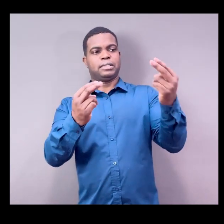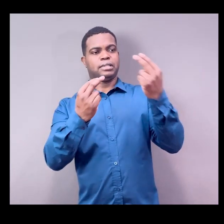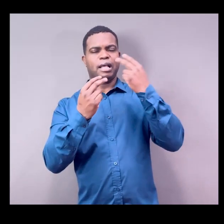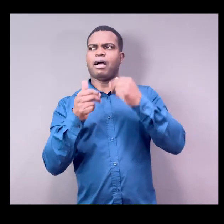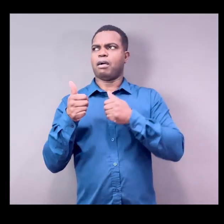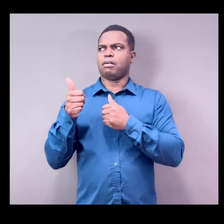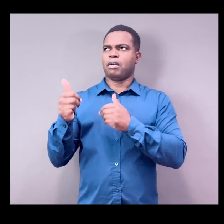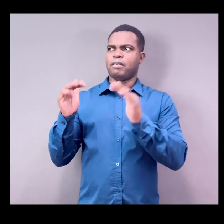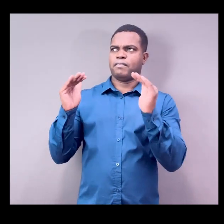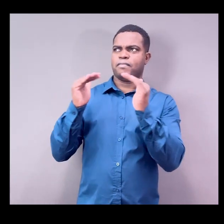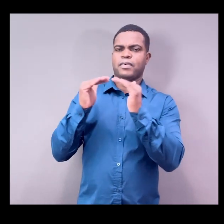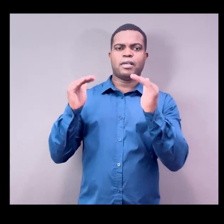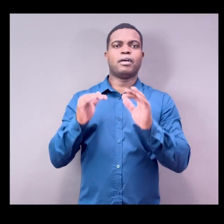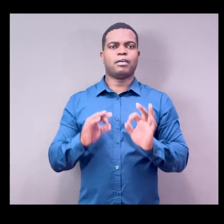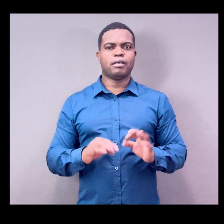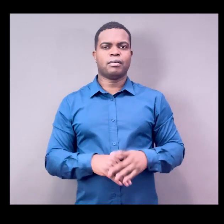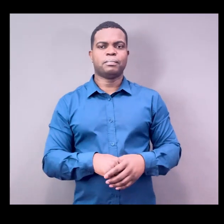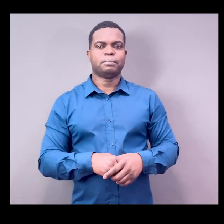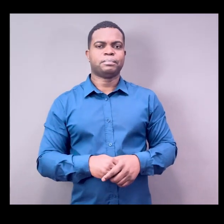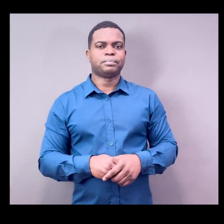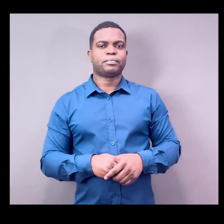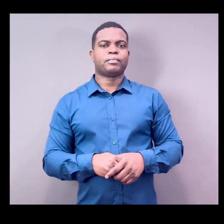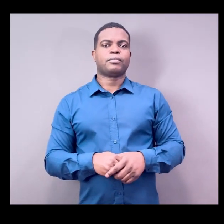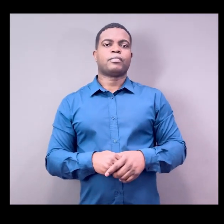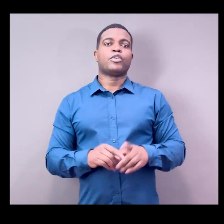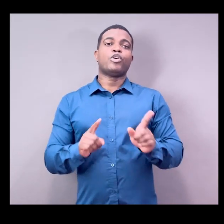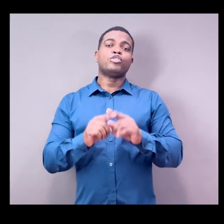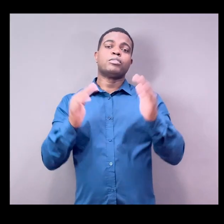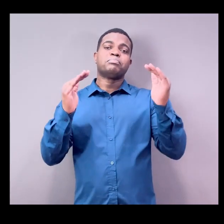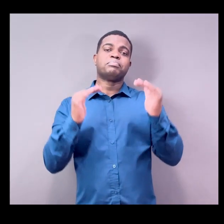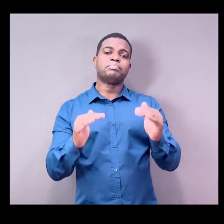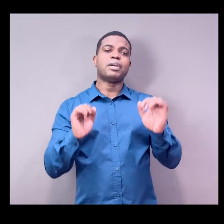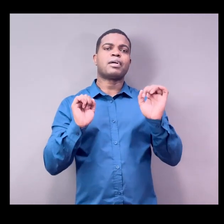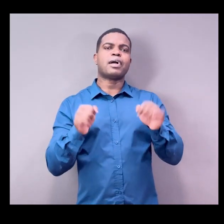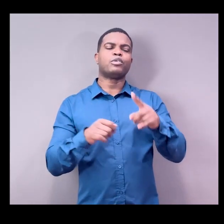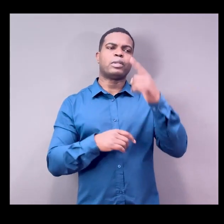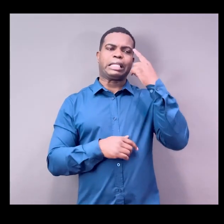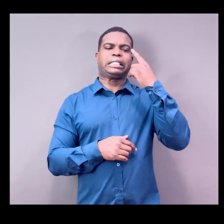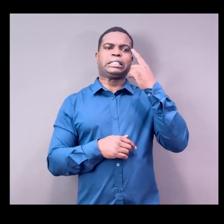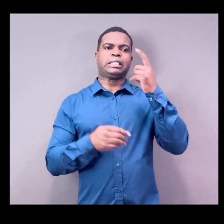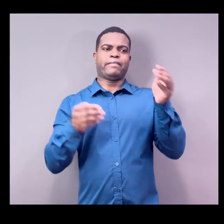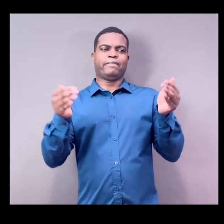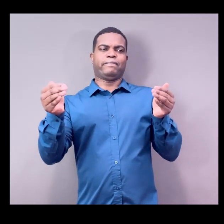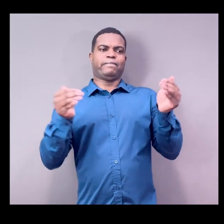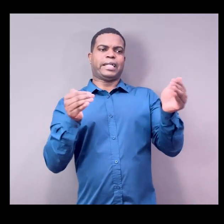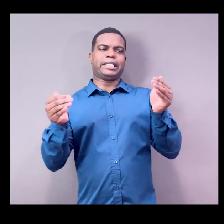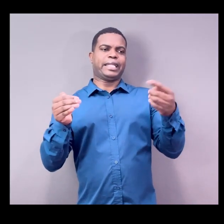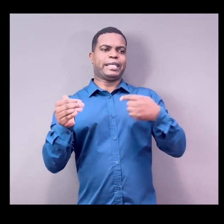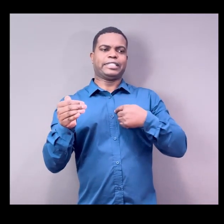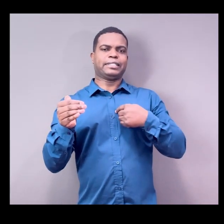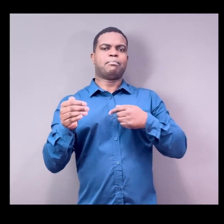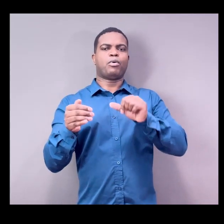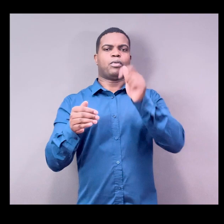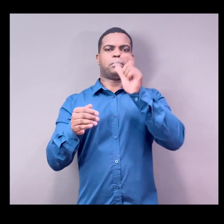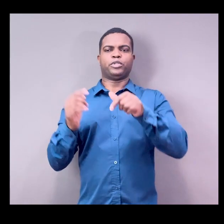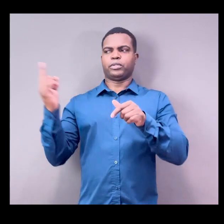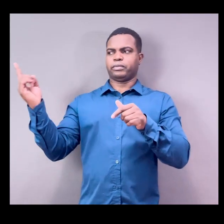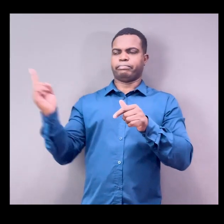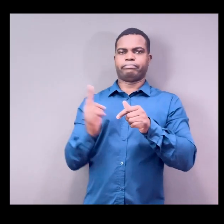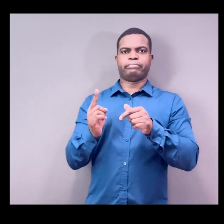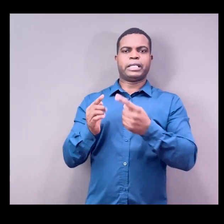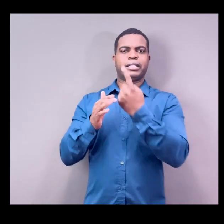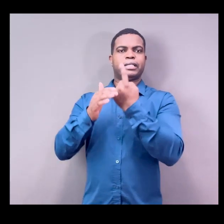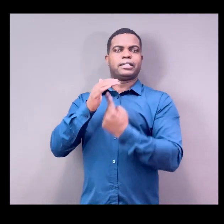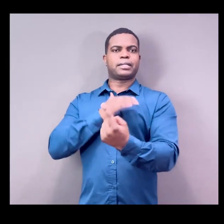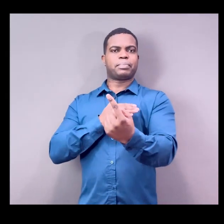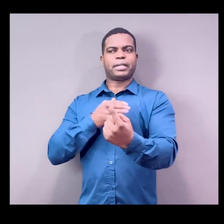engagement. Independent facilitation, you can consider using an independent facilitator or mediator to lead